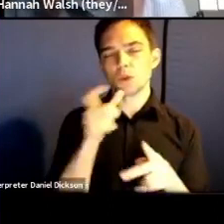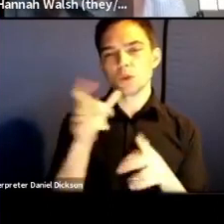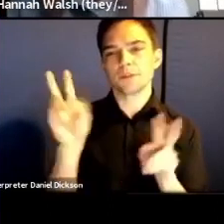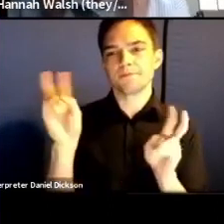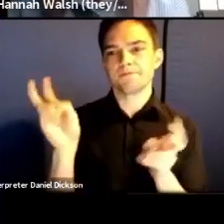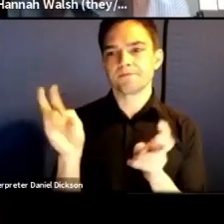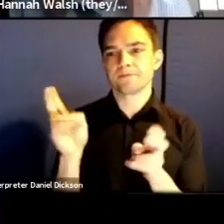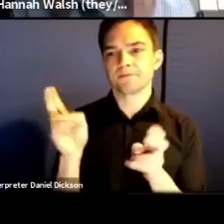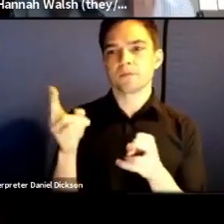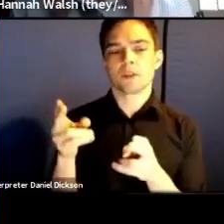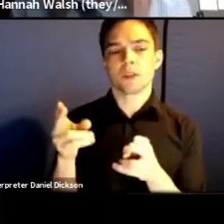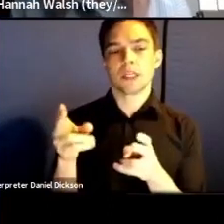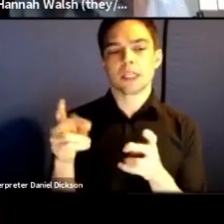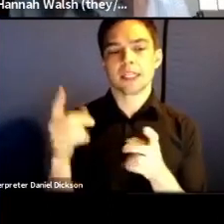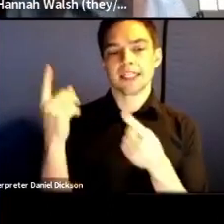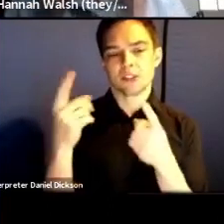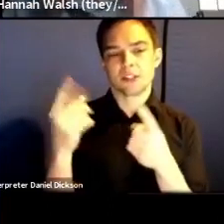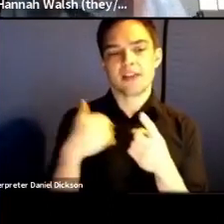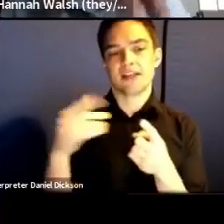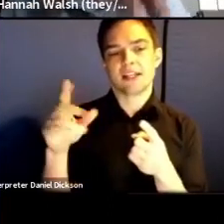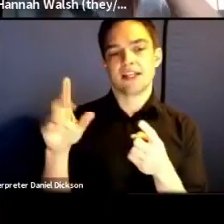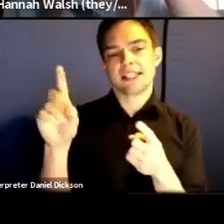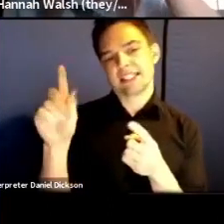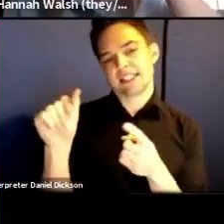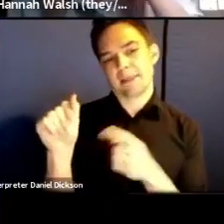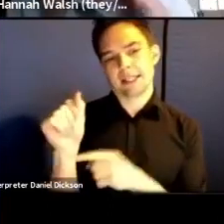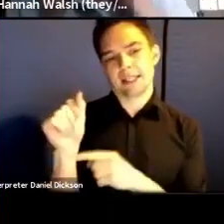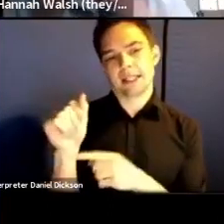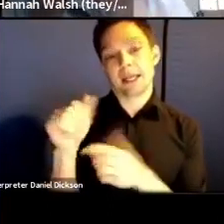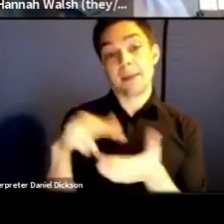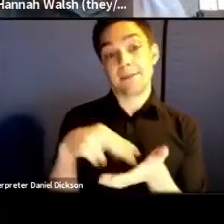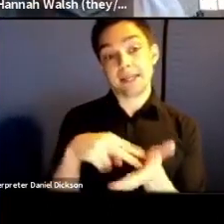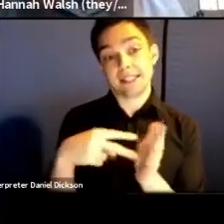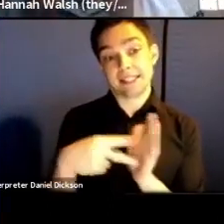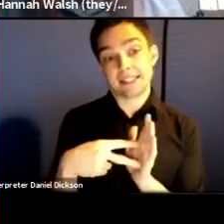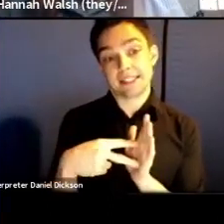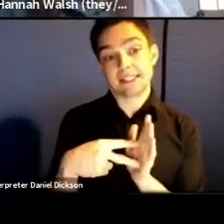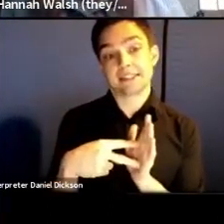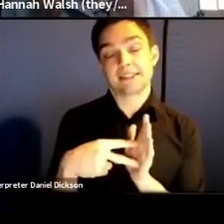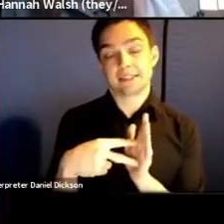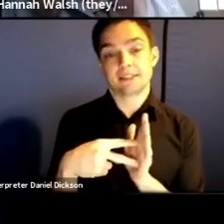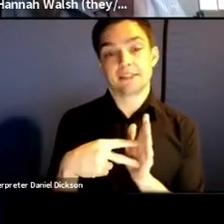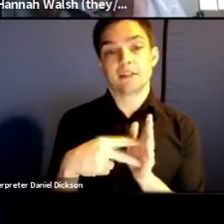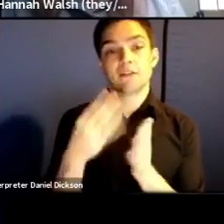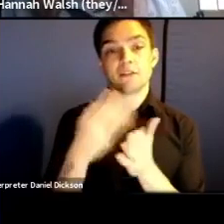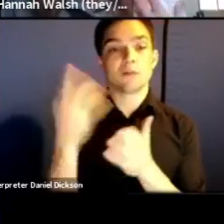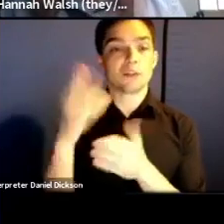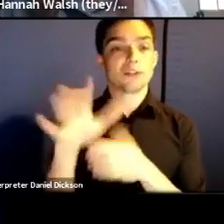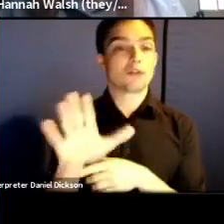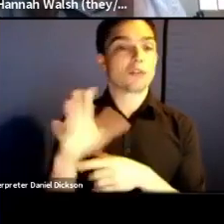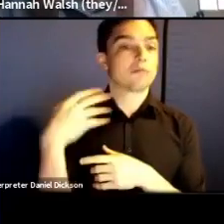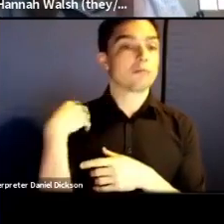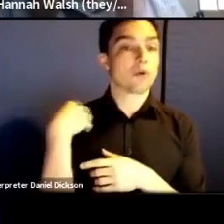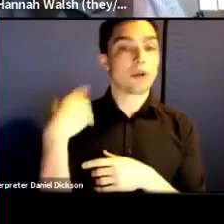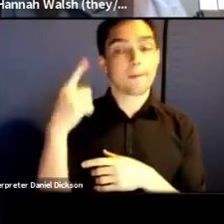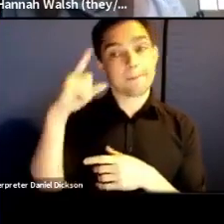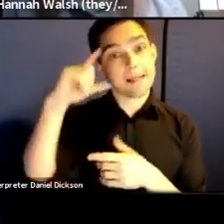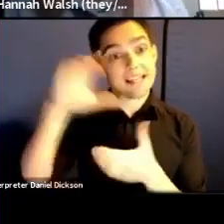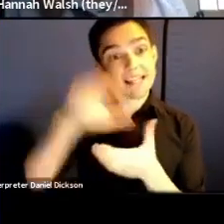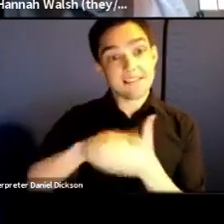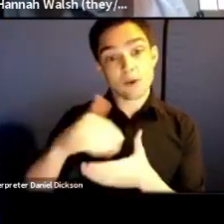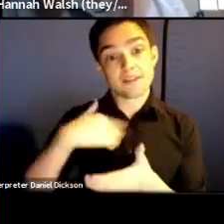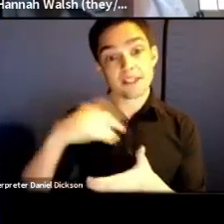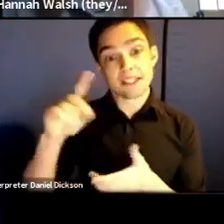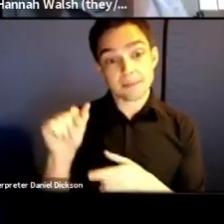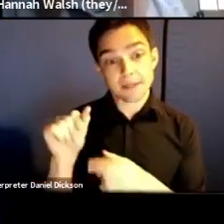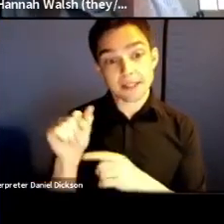or perceived to have a disability. And what that can mean is if for some reason your employer believes you have a disability,